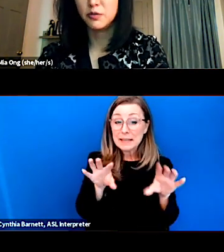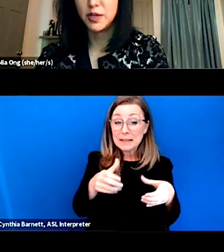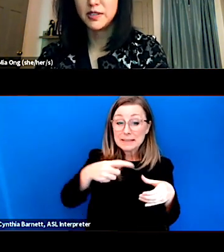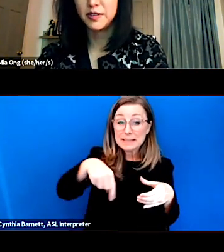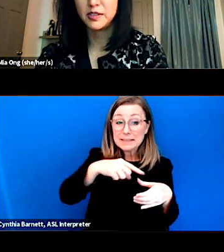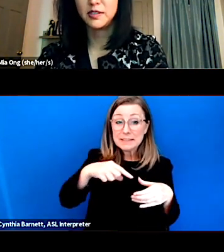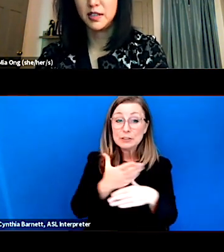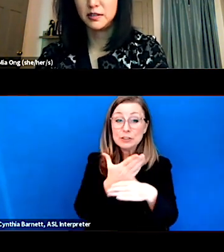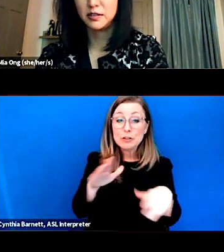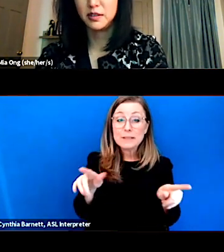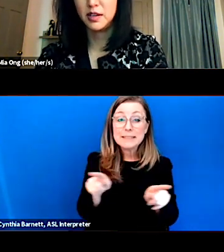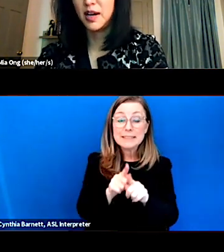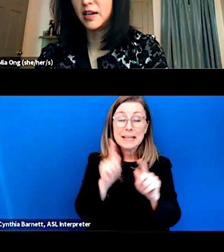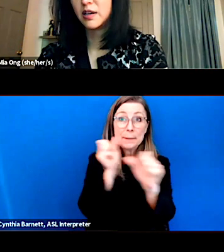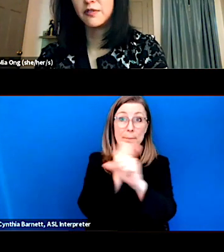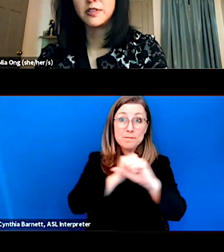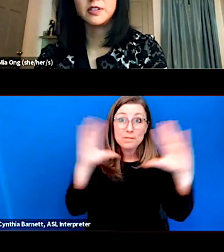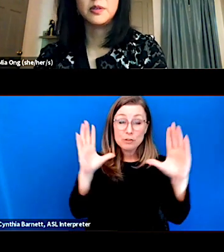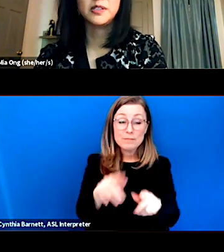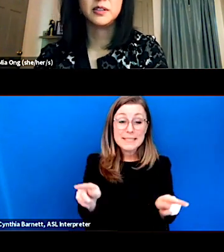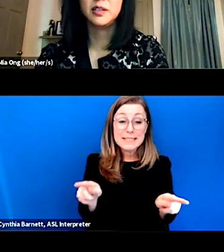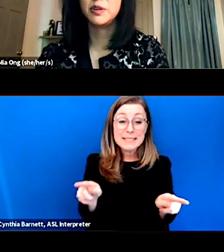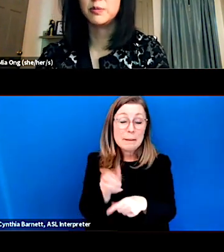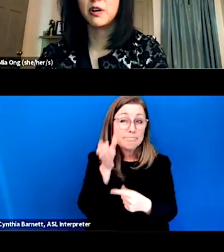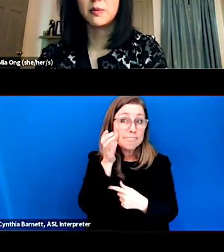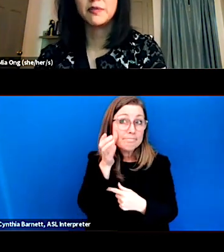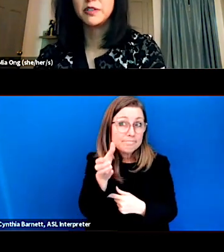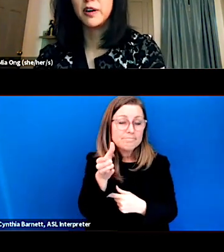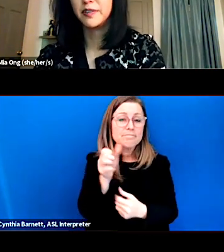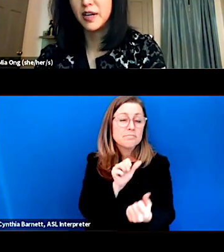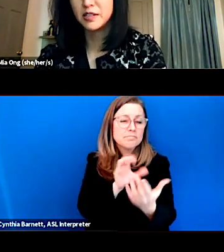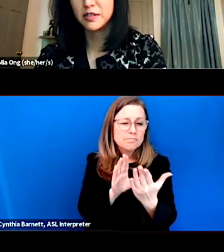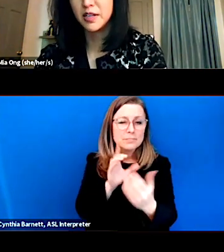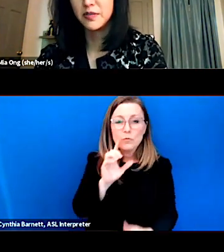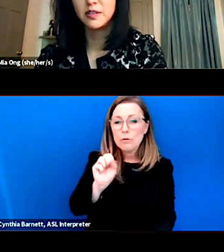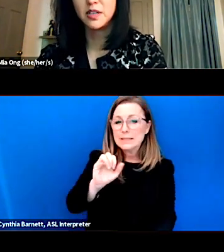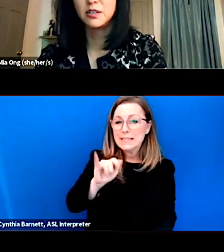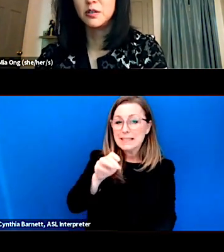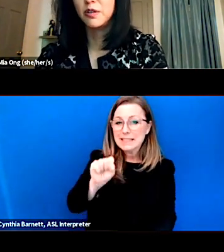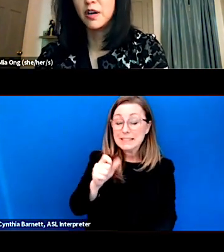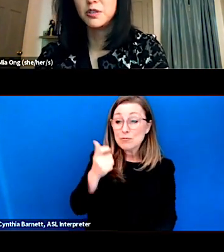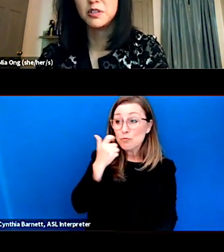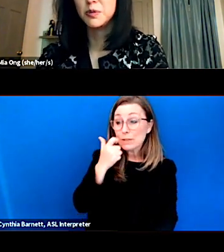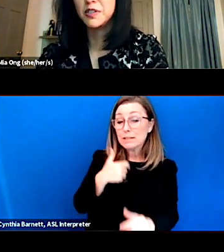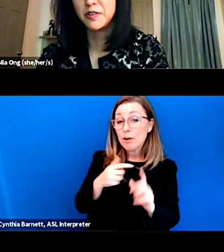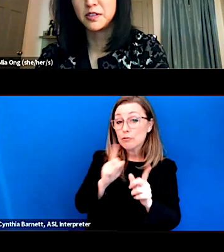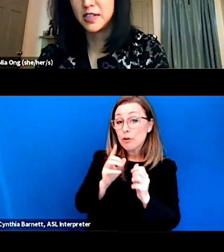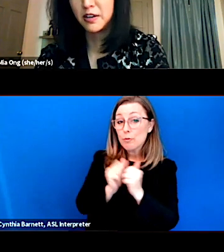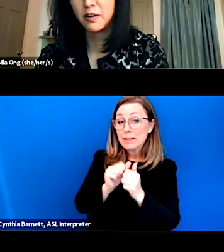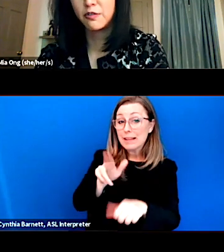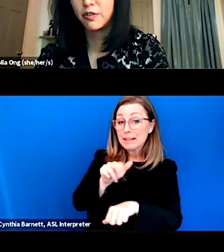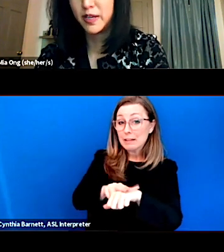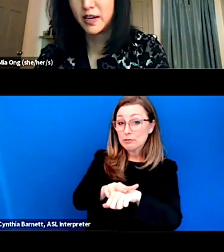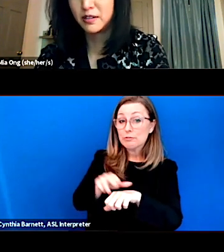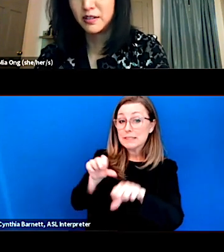idea of what a synthesis is. And I had a conversation recently with a program officer at the National Science Foundation who thought you could just put a synthesis